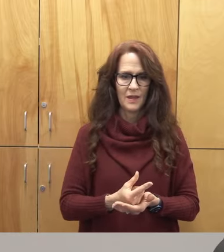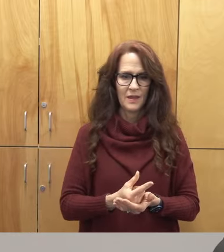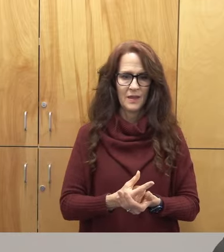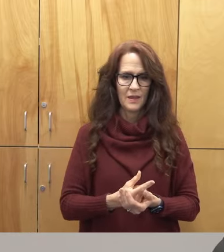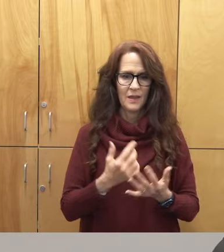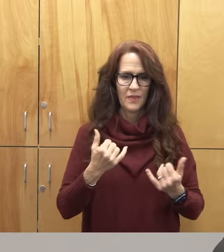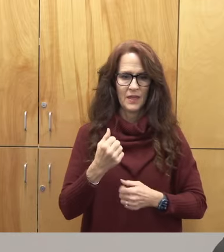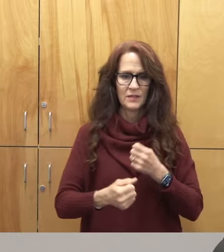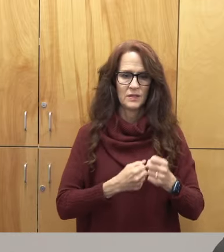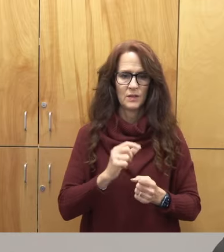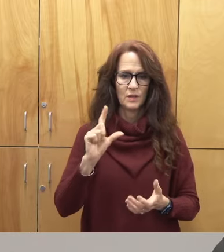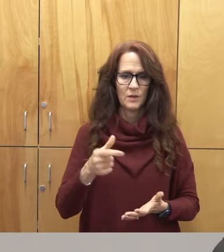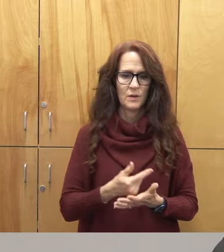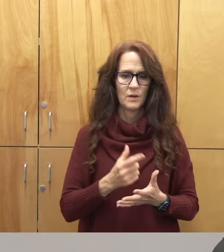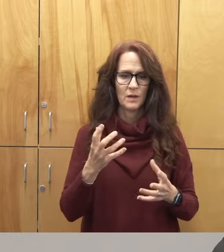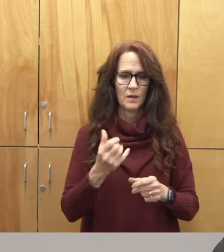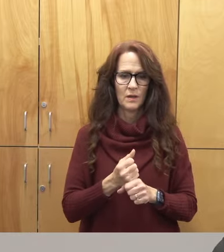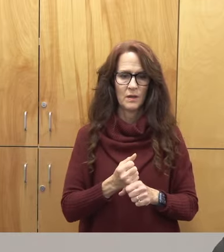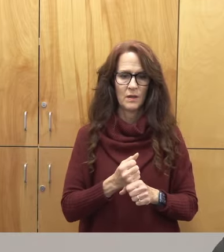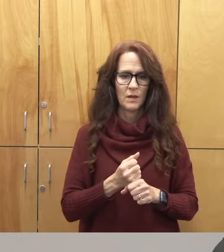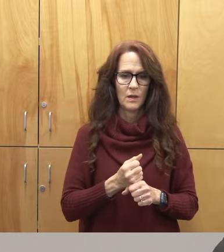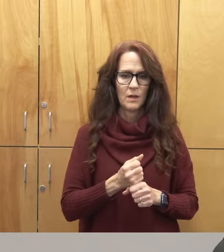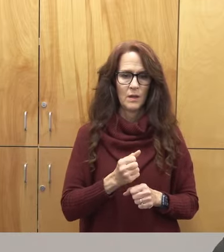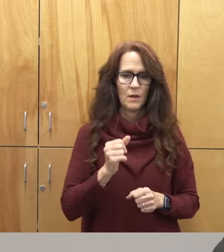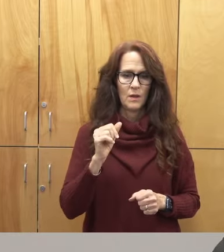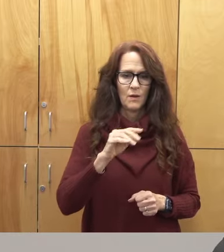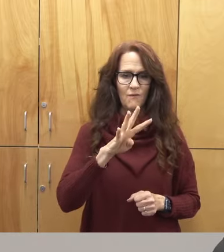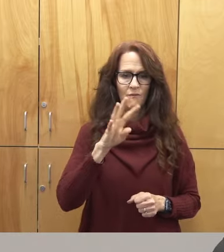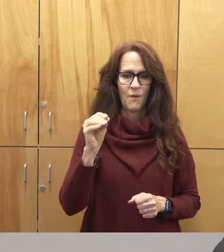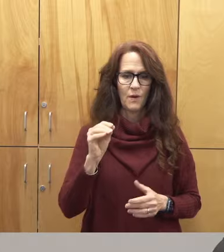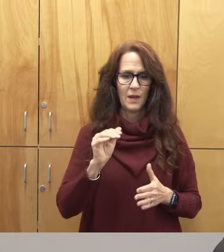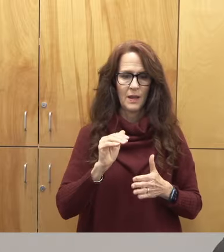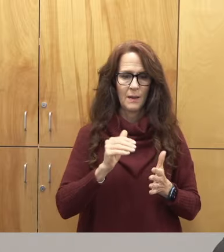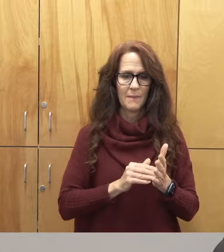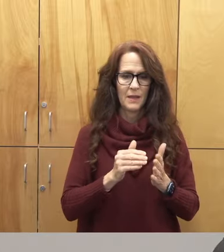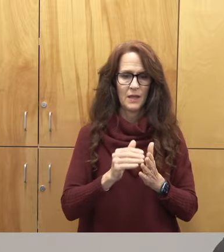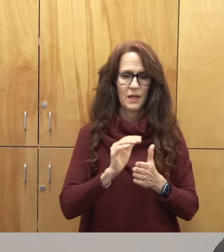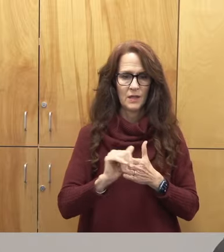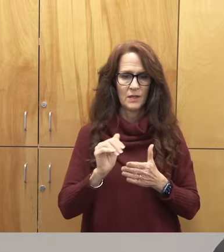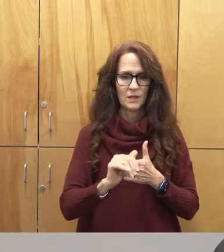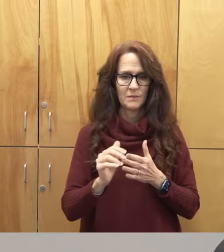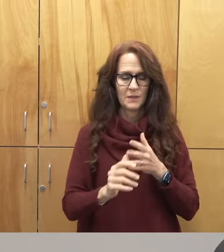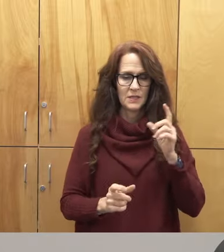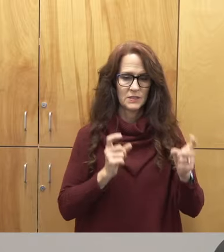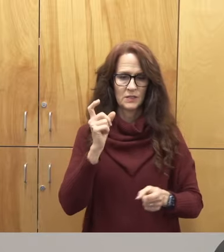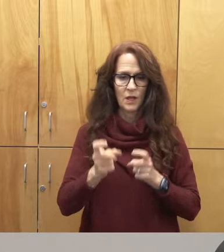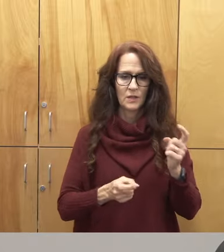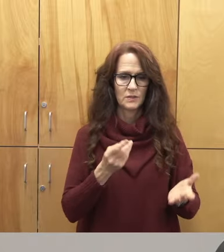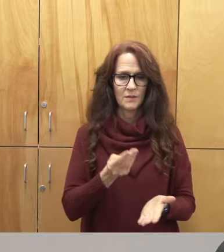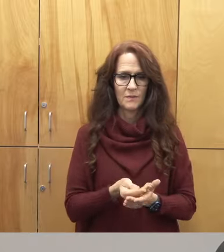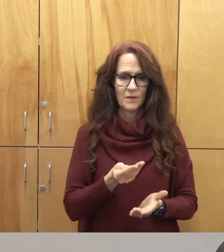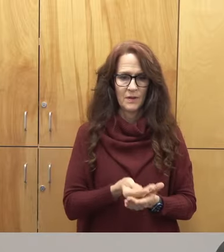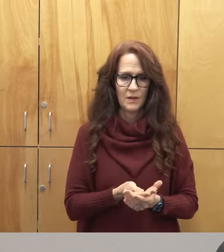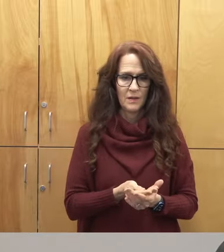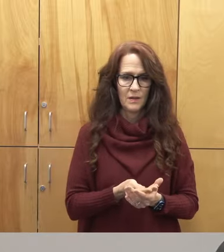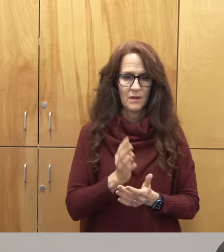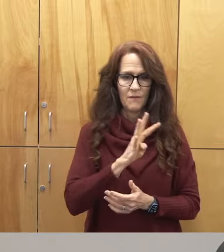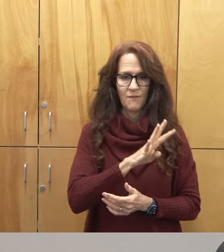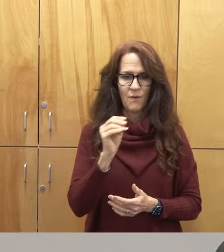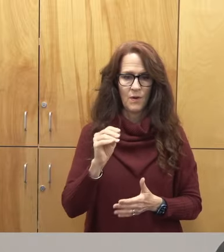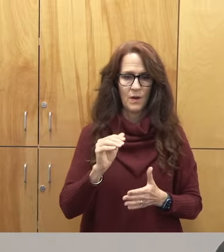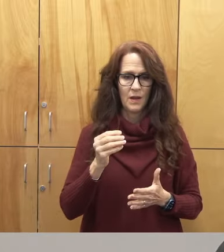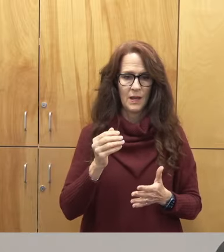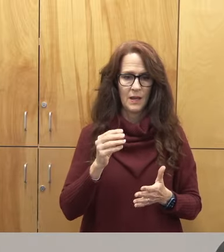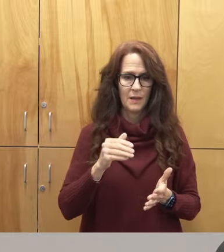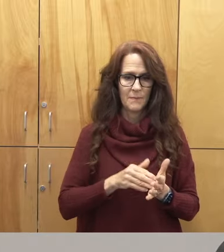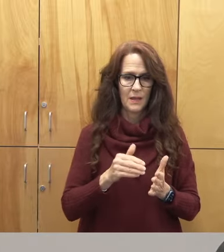this year's graduates received over $40 million in scholarship money. $40 million. I believe